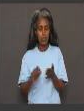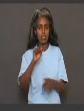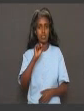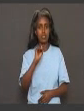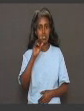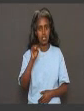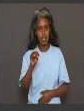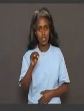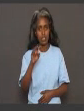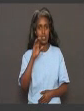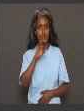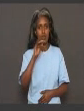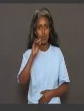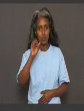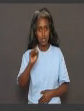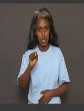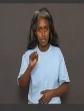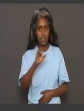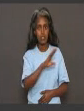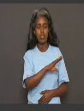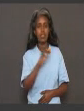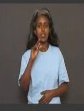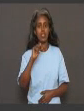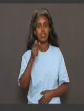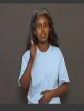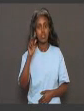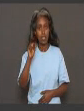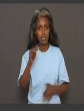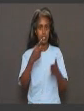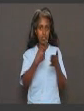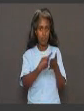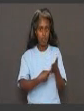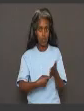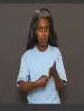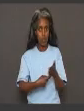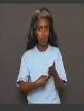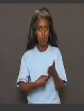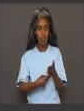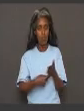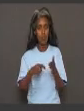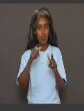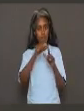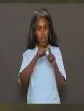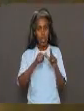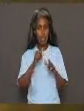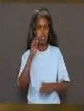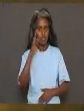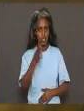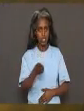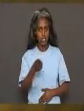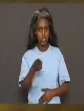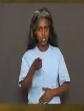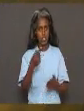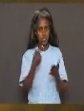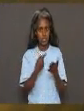sine, cosine, and tangent values for angle H